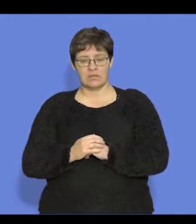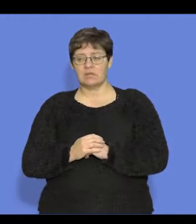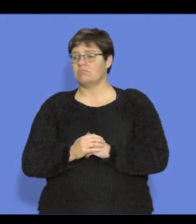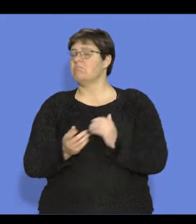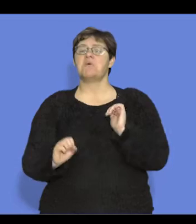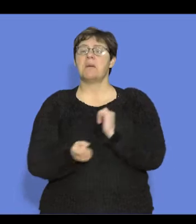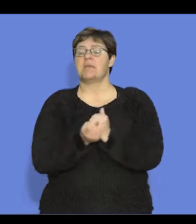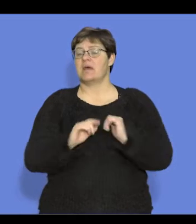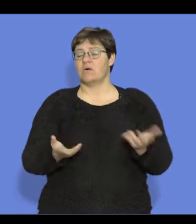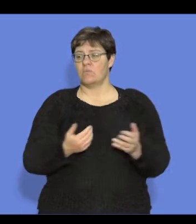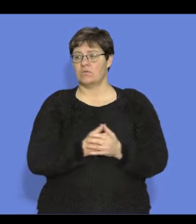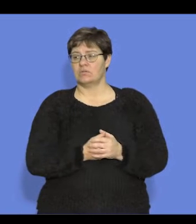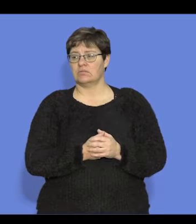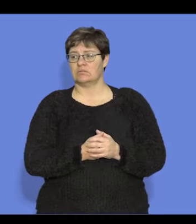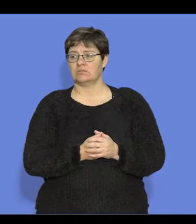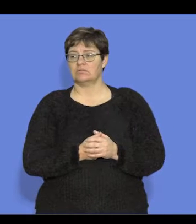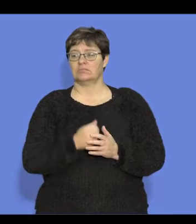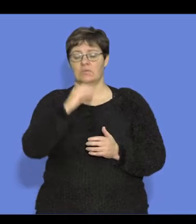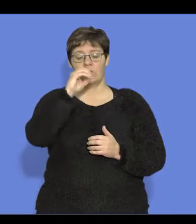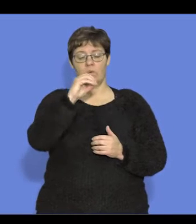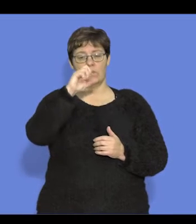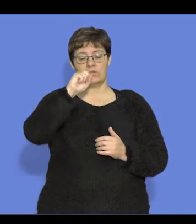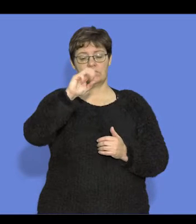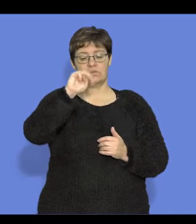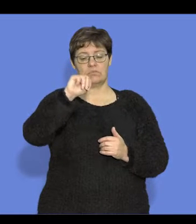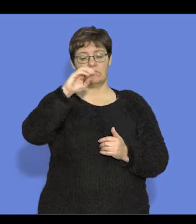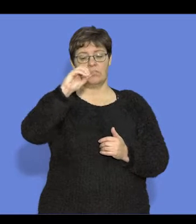movement occur? By